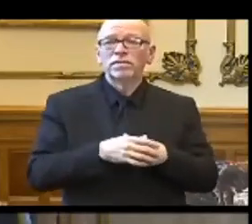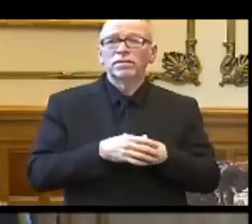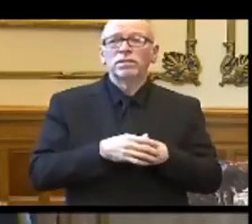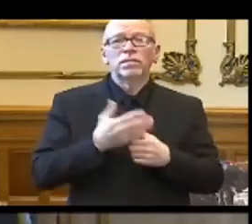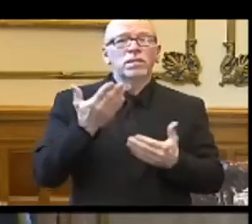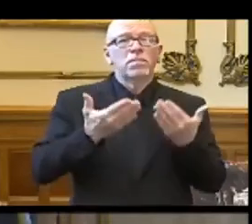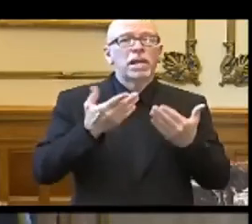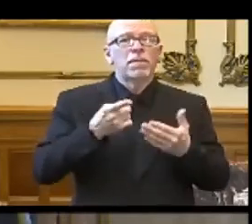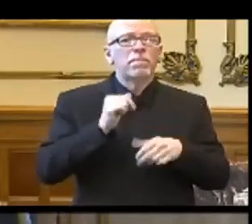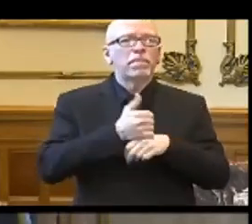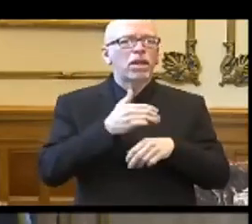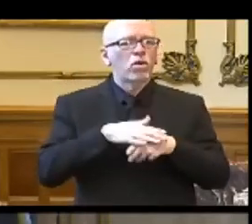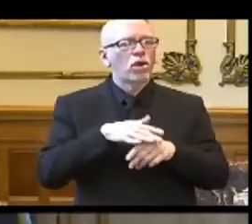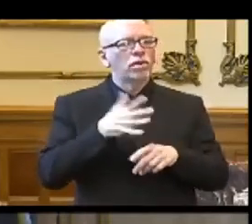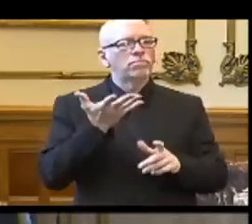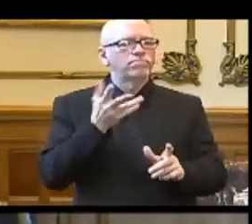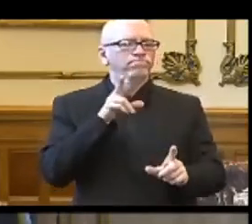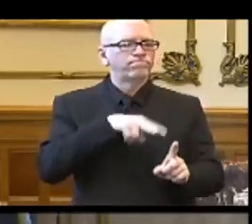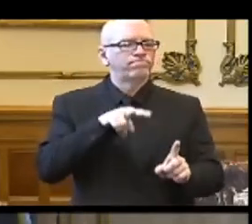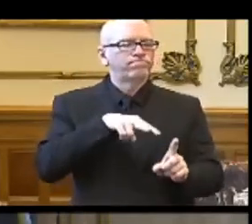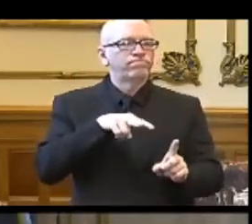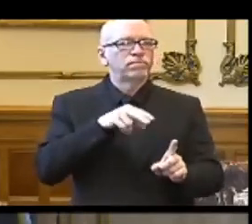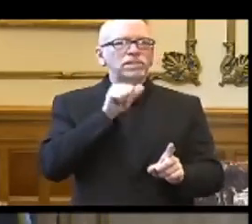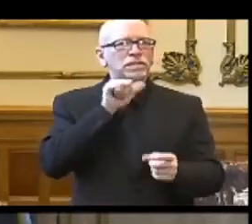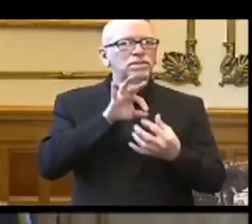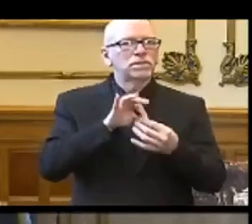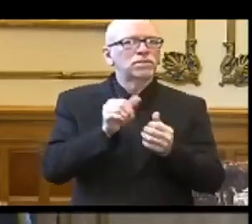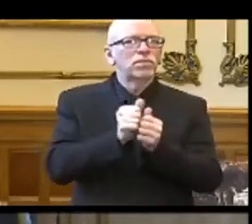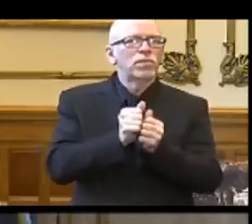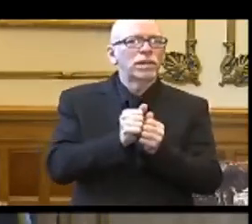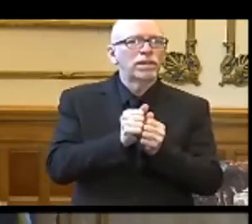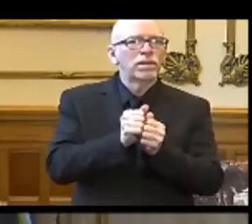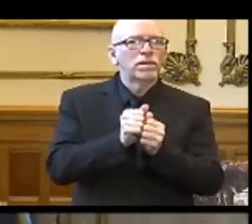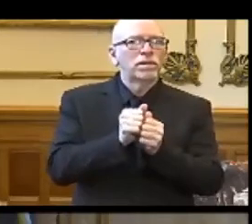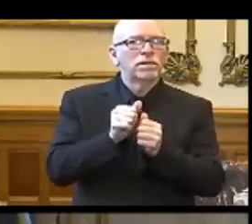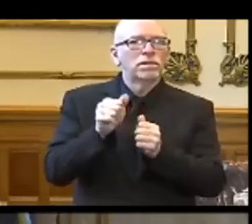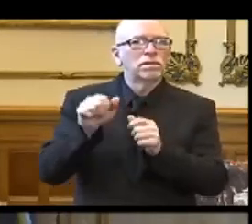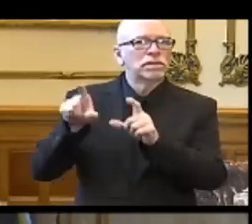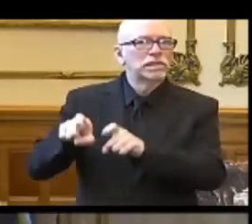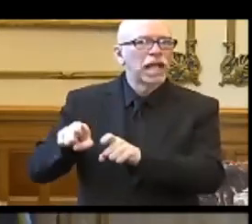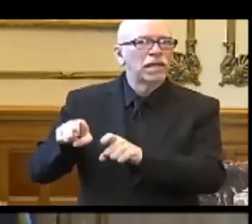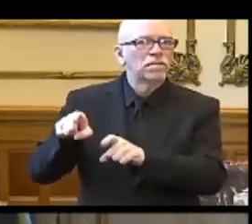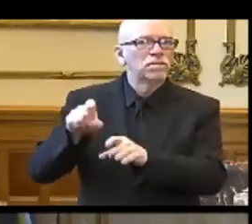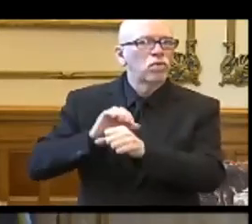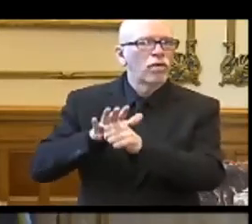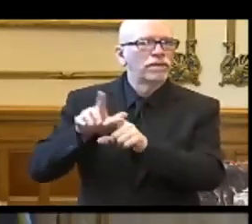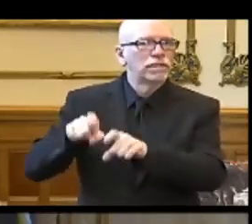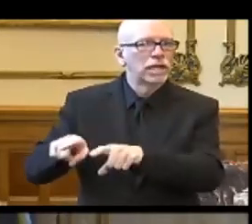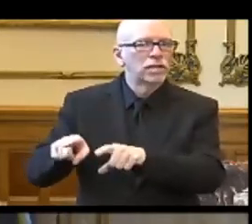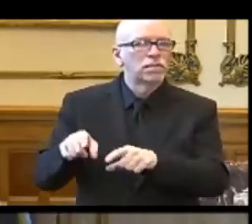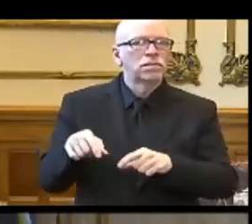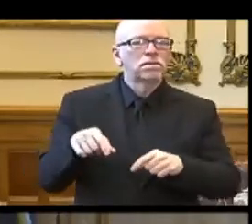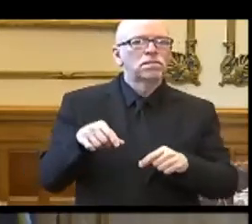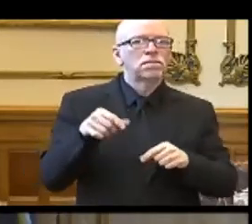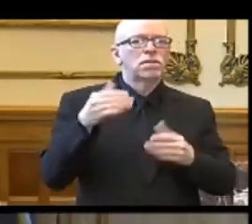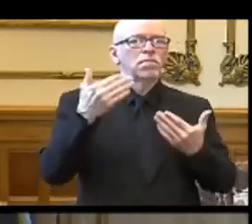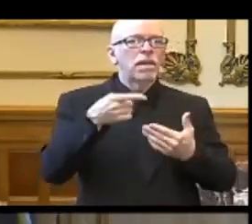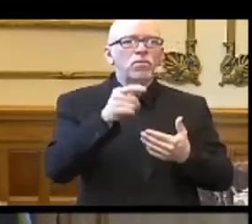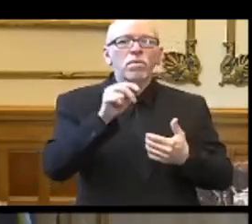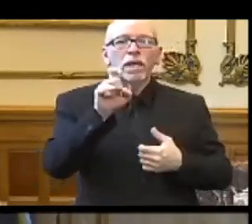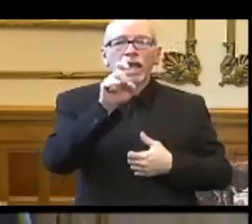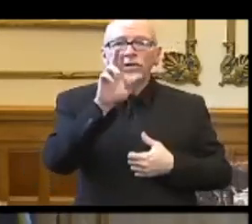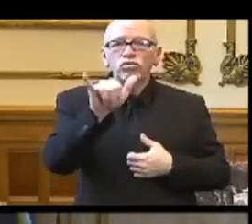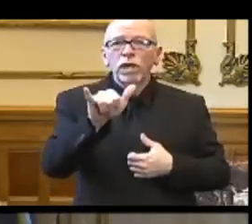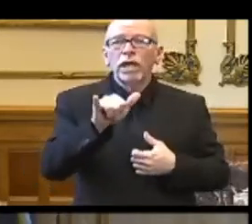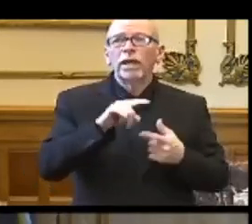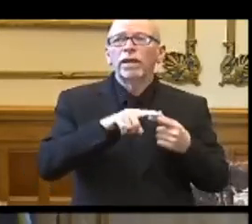may be based on things that don't have to do with just getting a positive COVID-19 test. And that may be x-rays, it